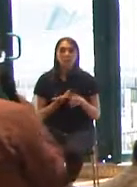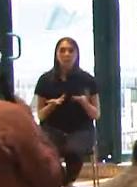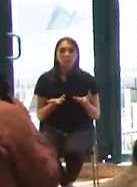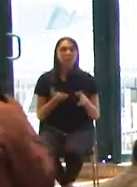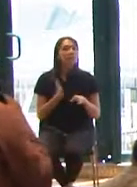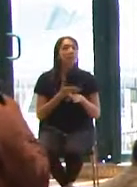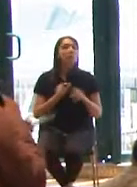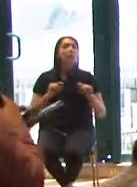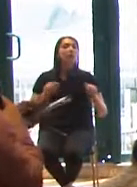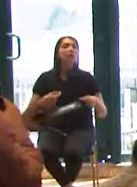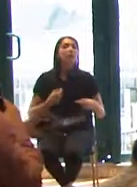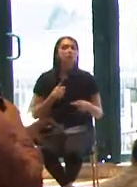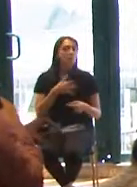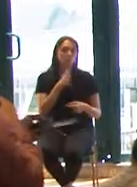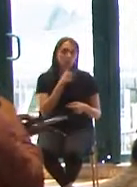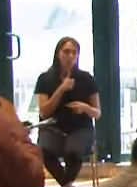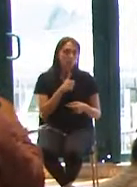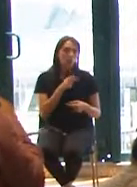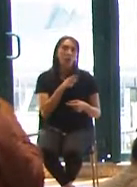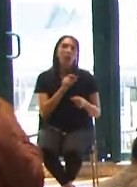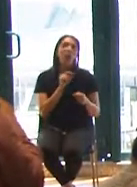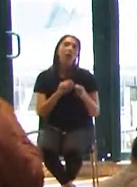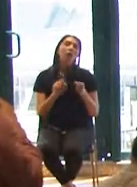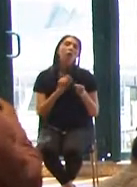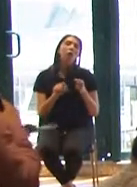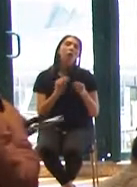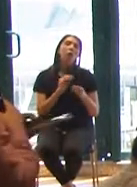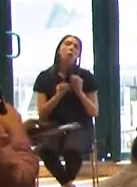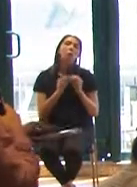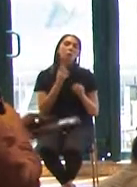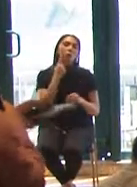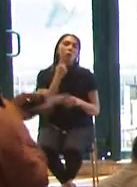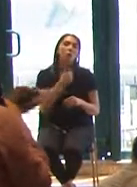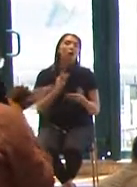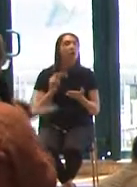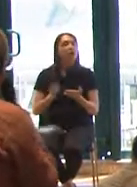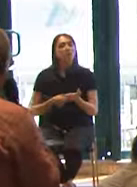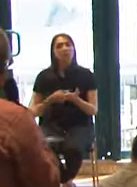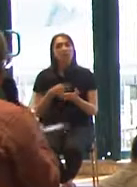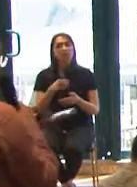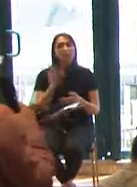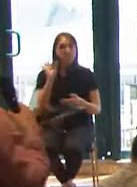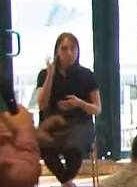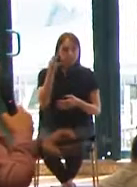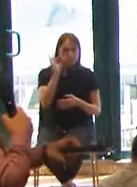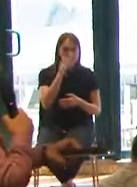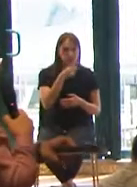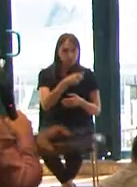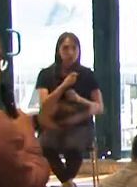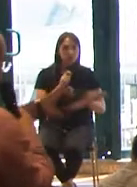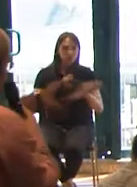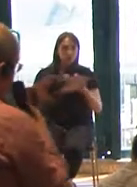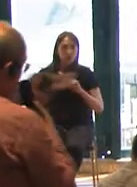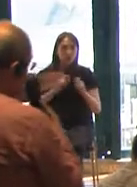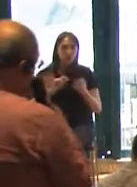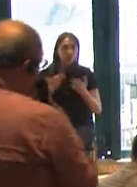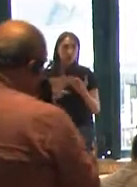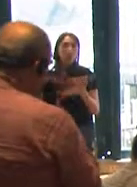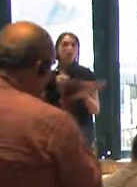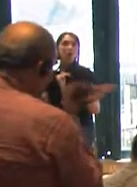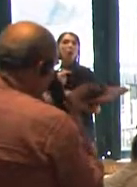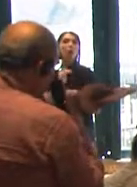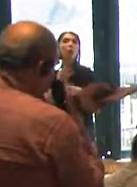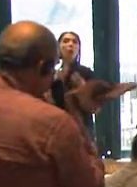years to to lobby for turkey to sign the paris agreement and we all know very well why